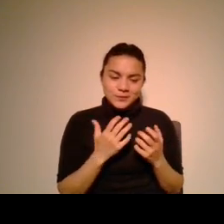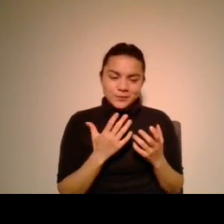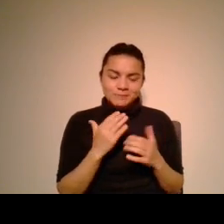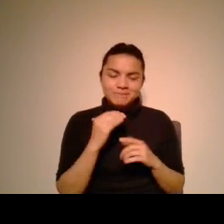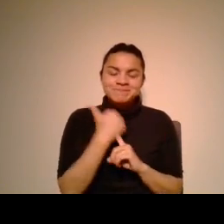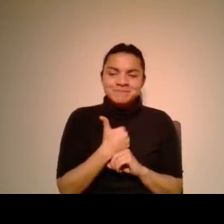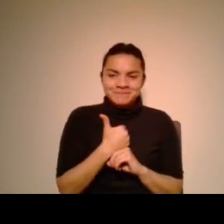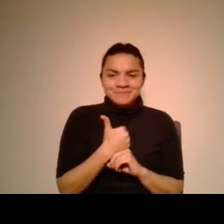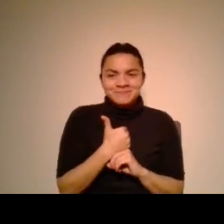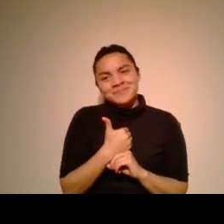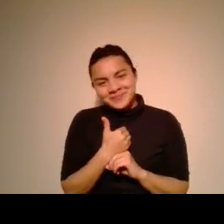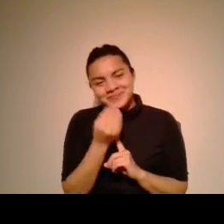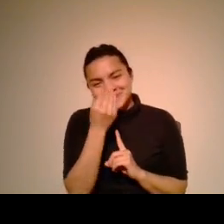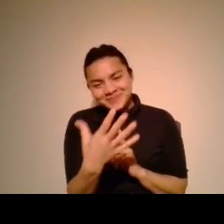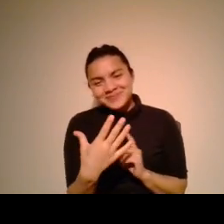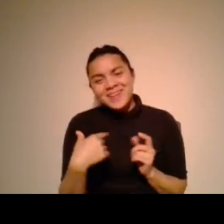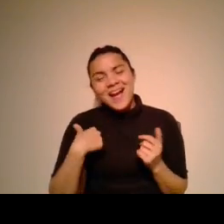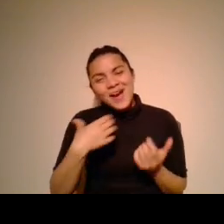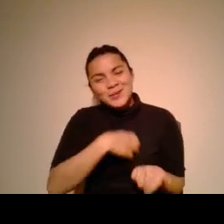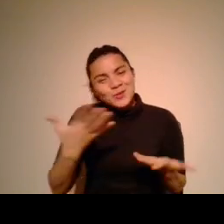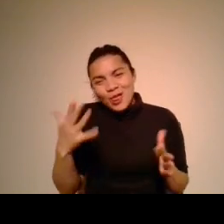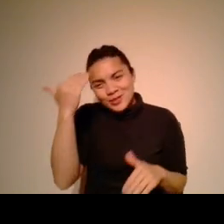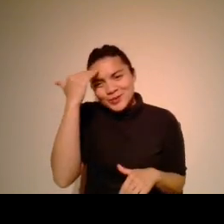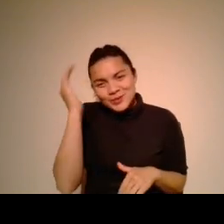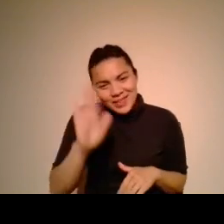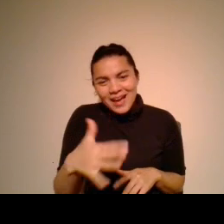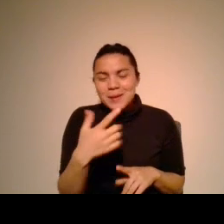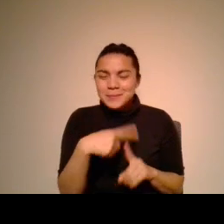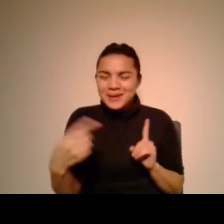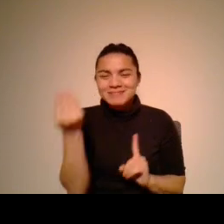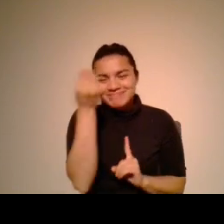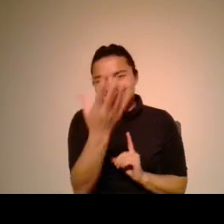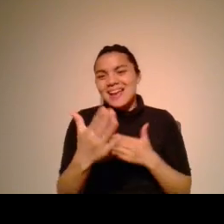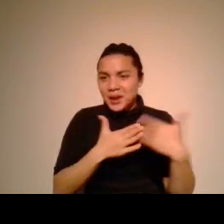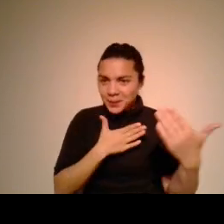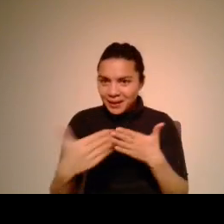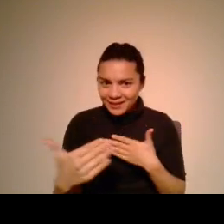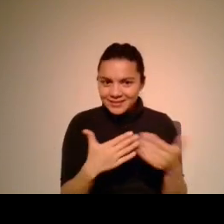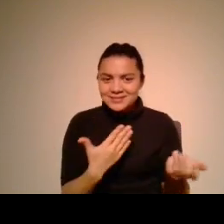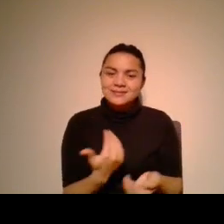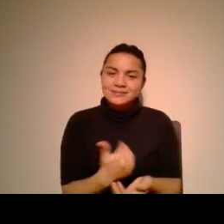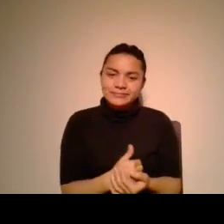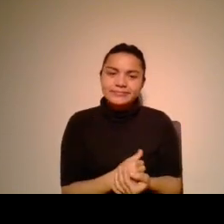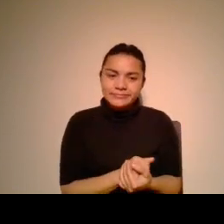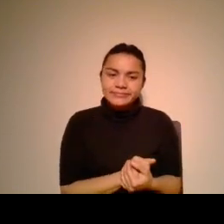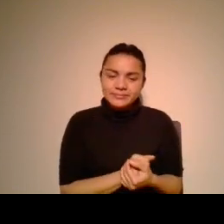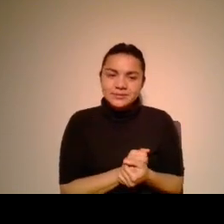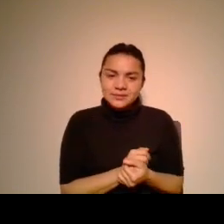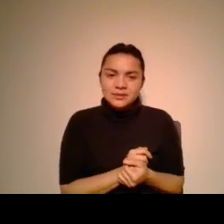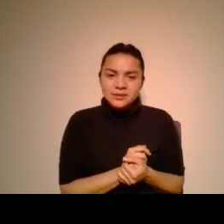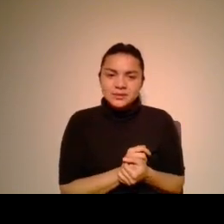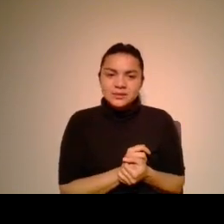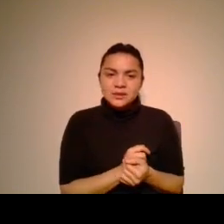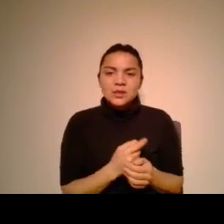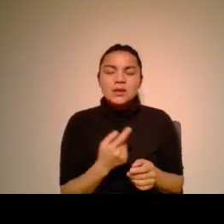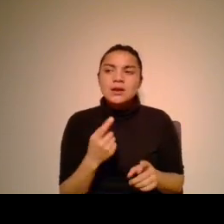wish they already knew. But the other thing is that you shouldn't let that